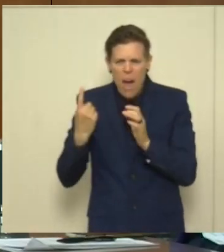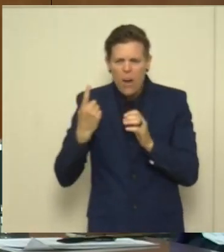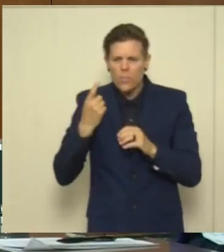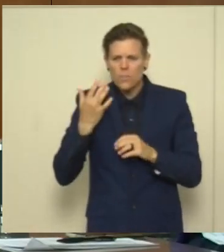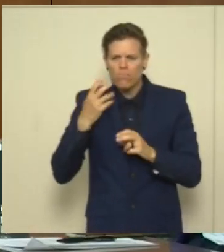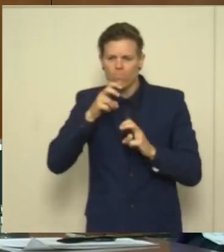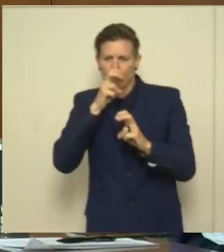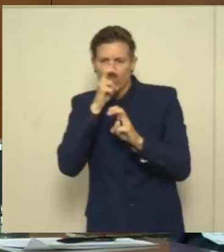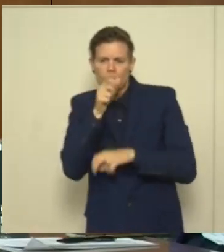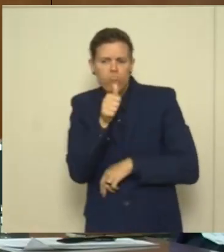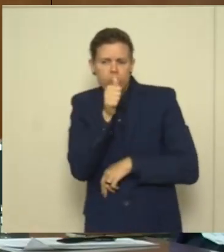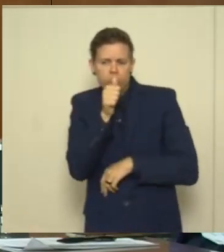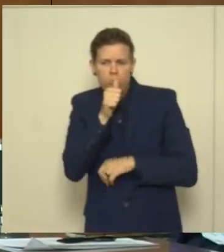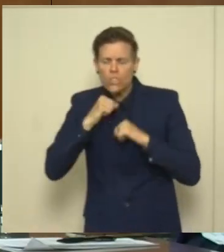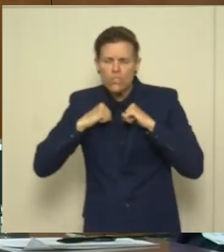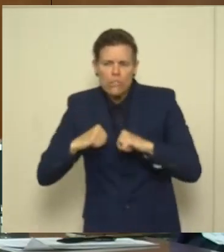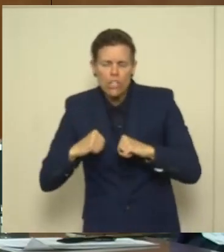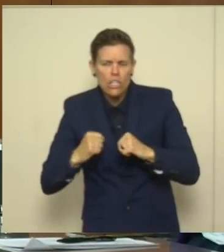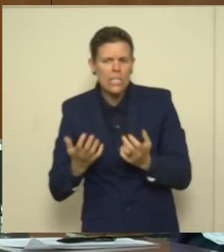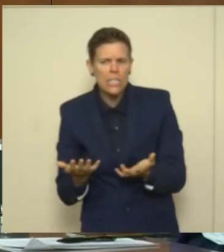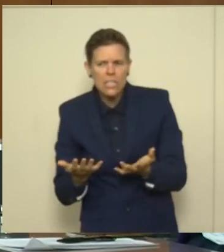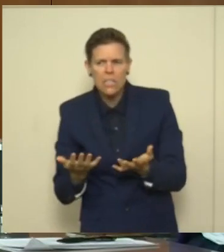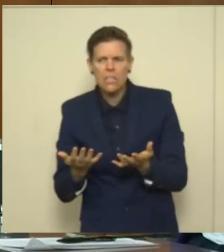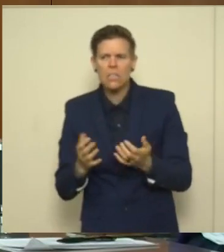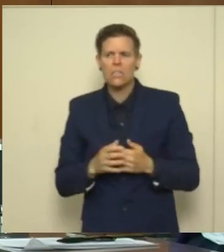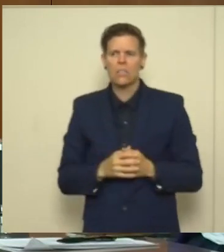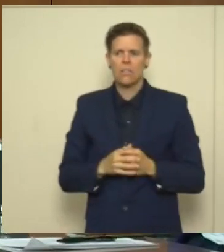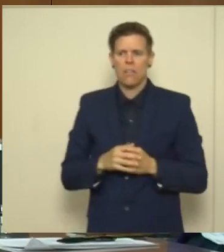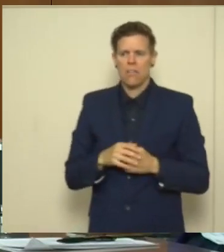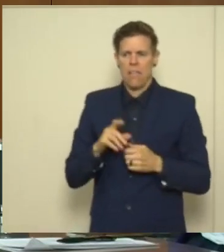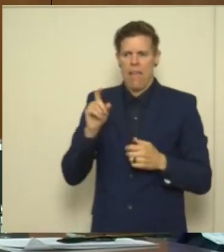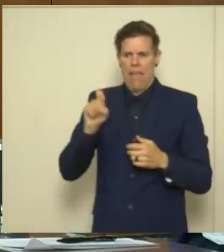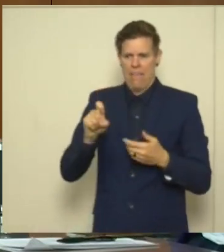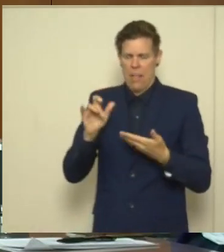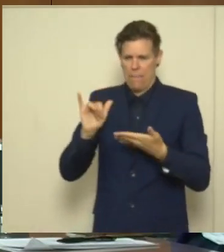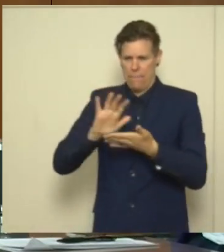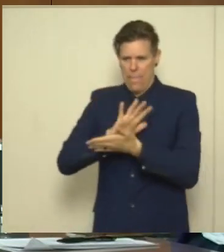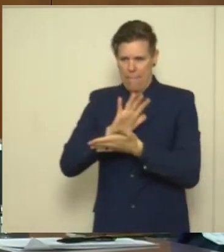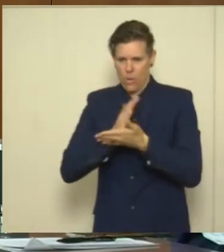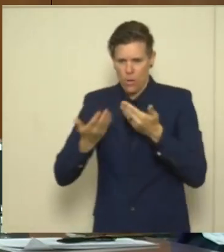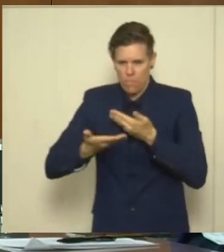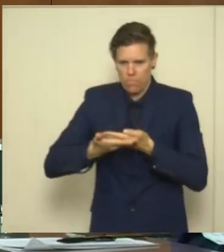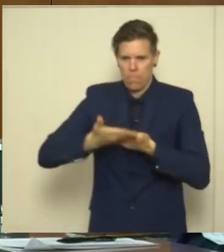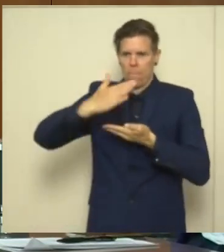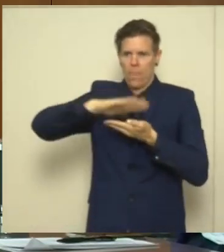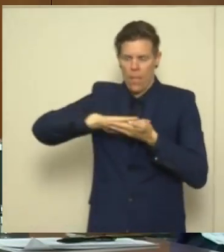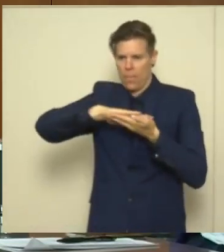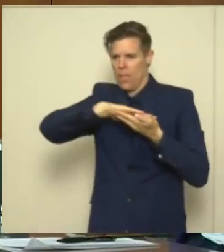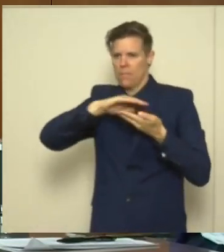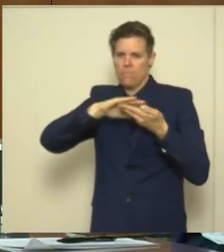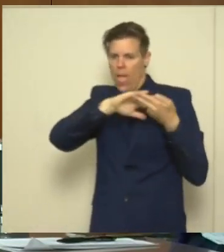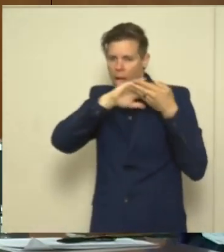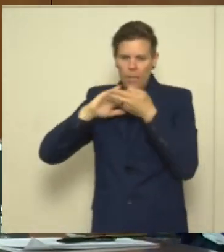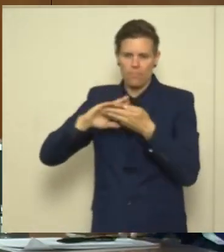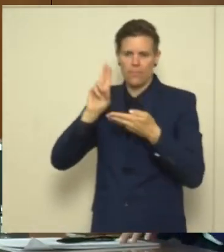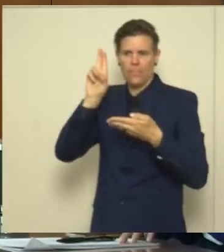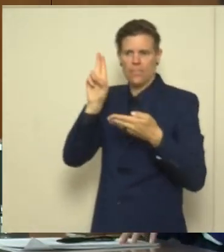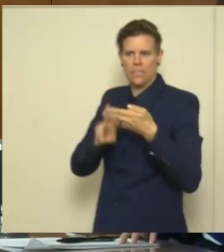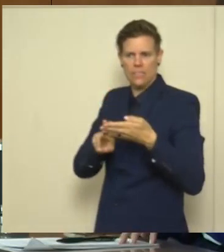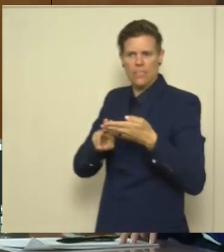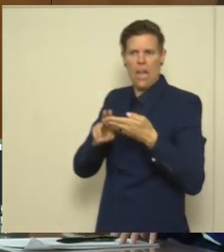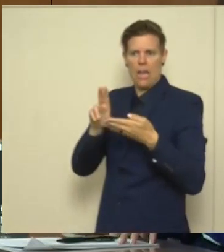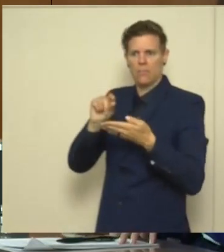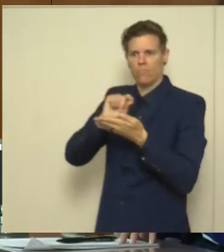in terms of signing the outer envelope, putting on the last 4 digits of your Social Security number. Can you talk about